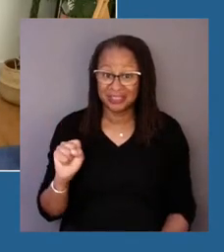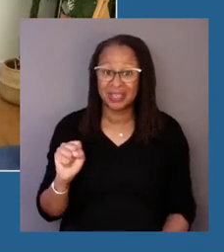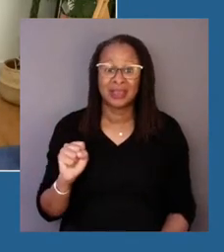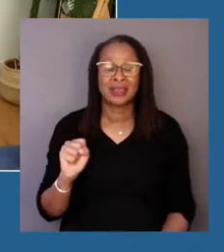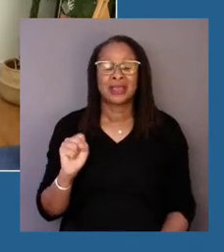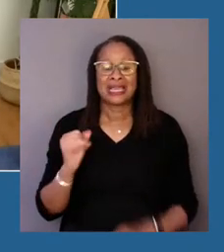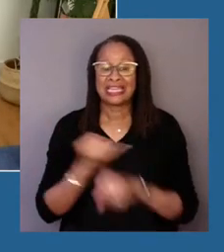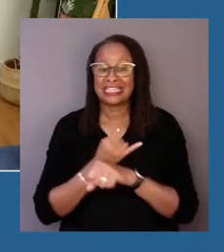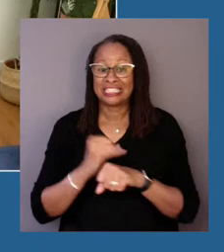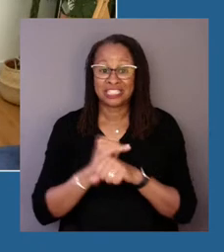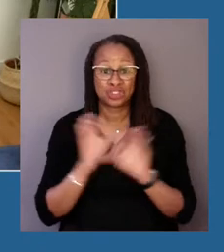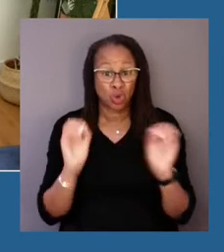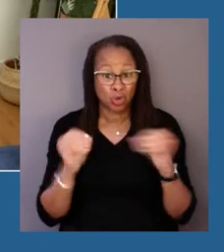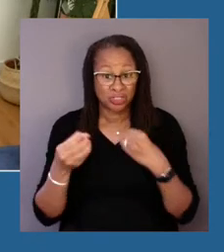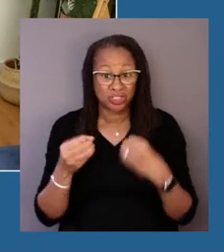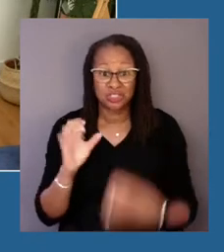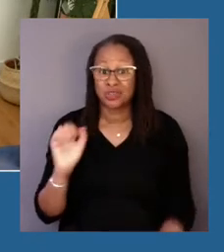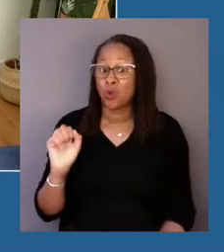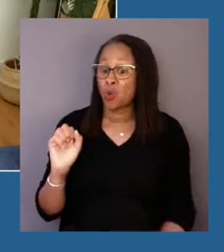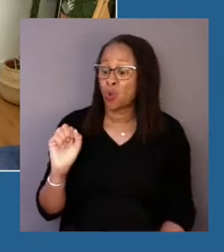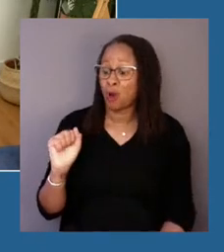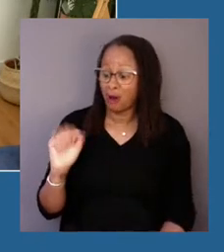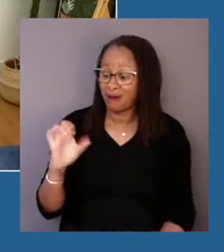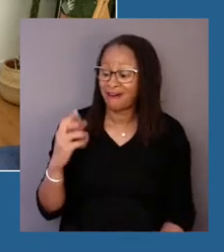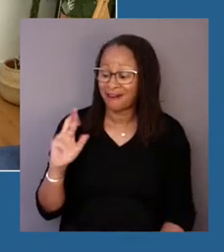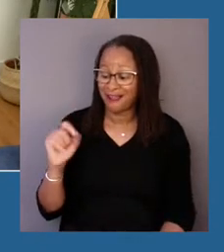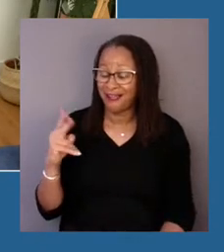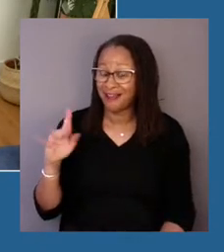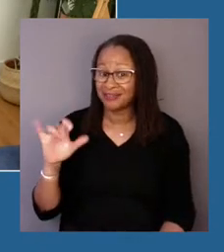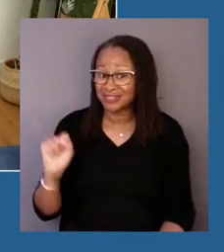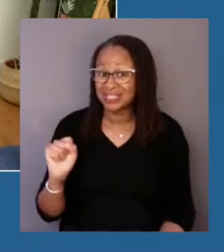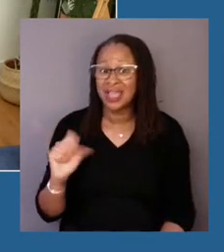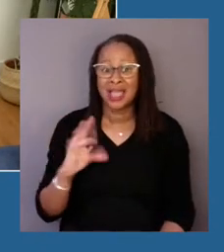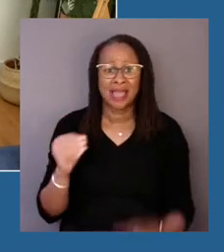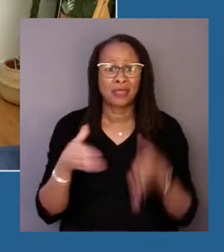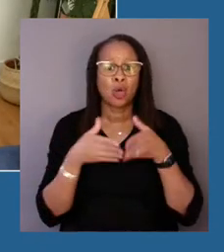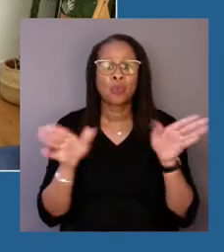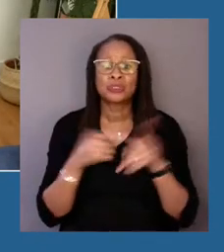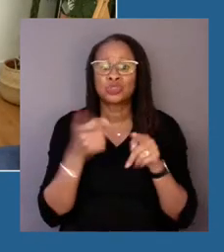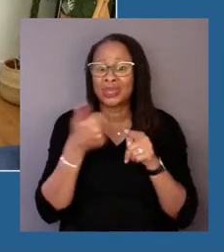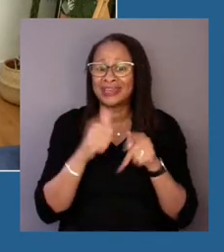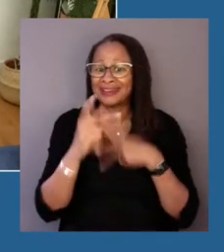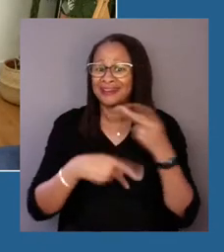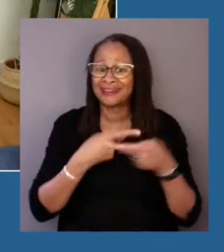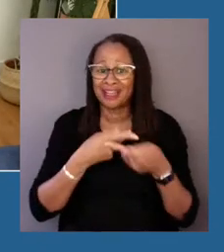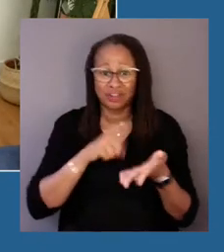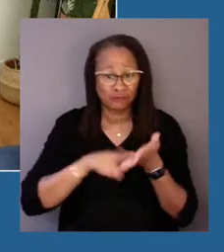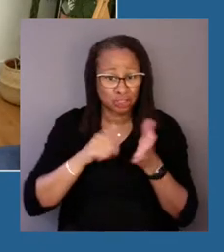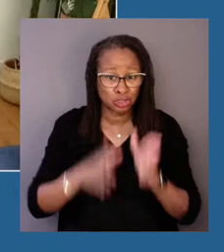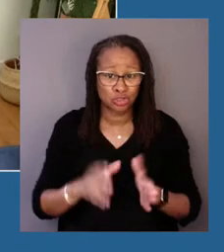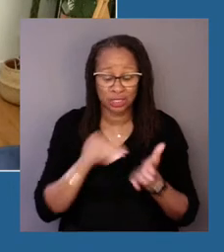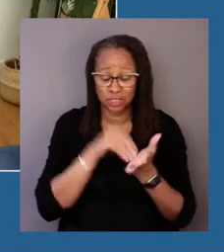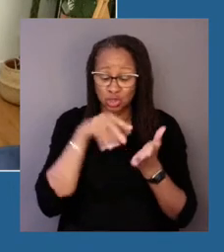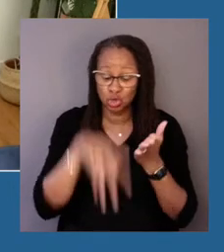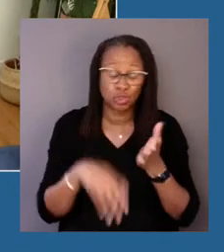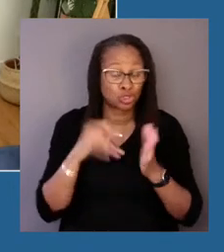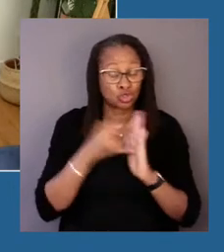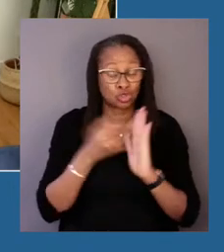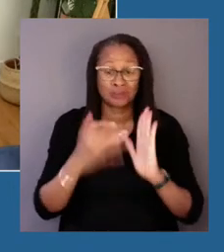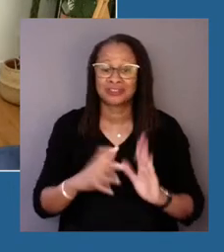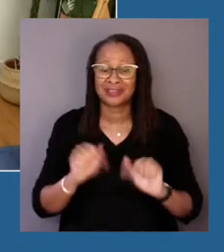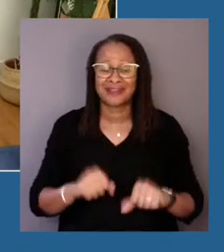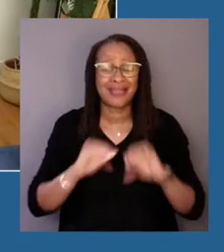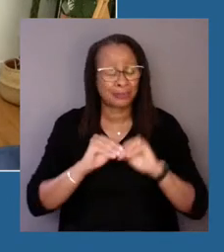industry organization archives, and they're open to any kind of researcher. A student journalist could absolutely get in